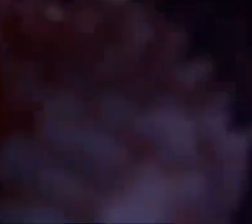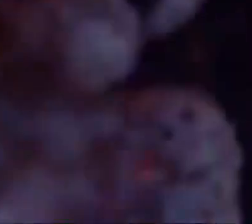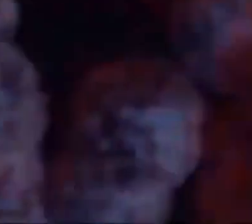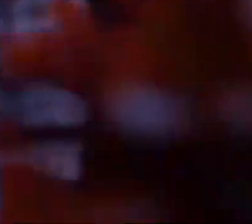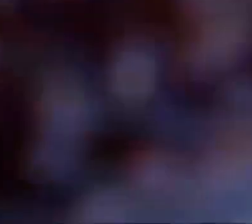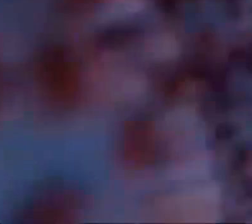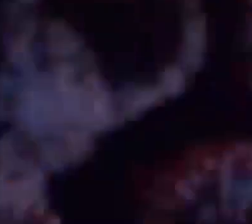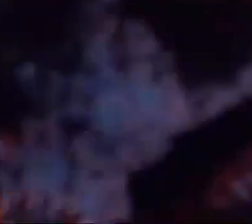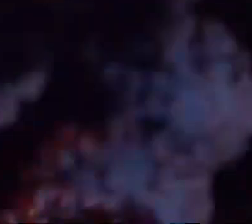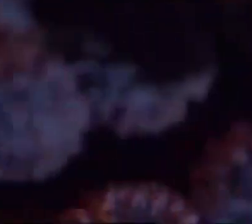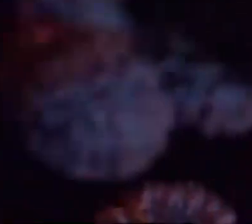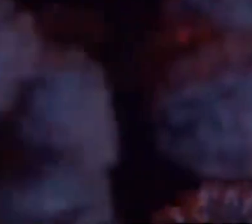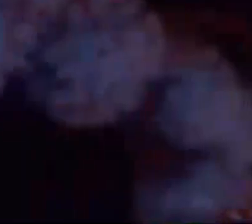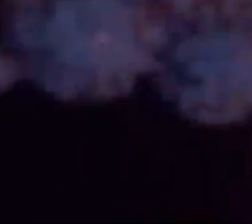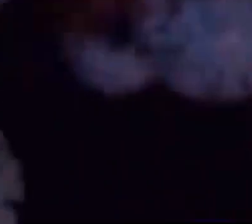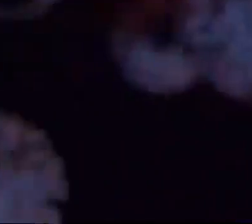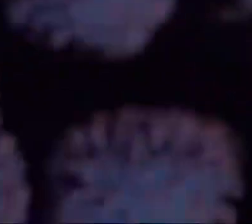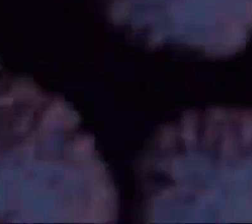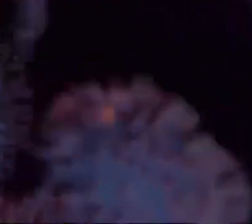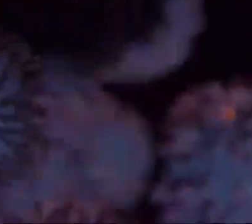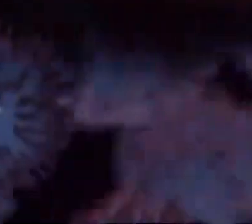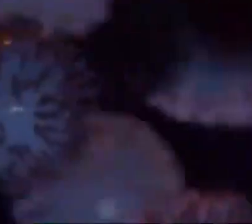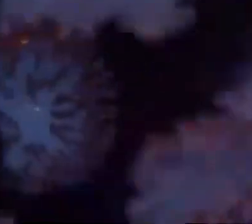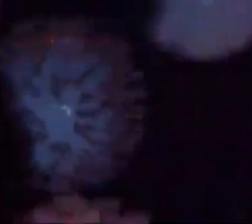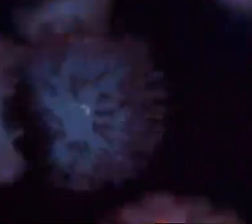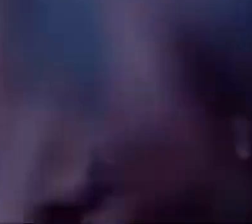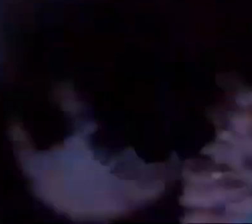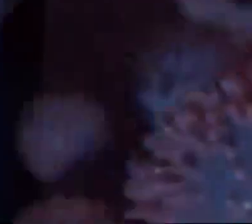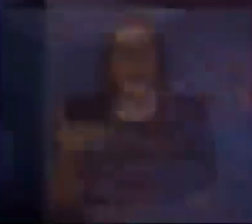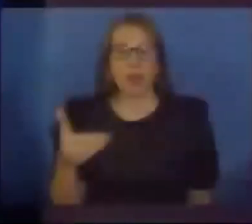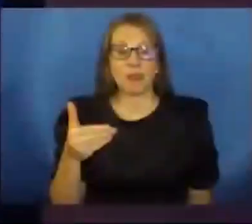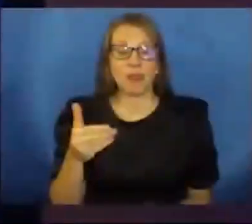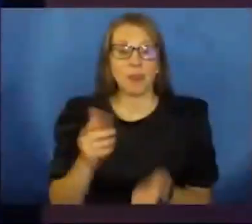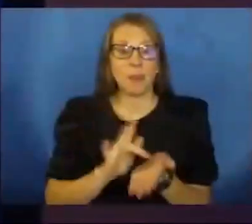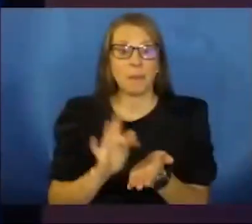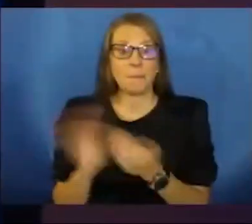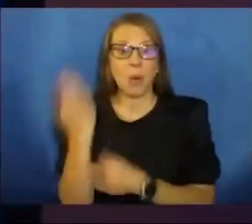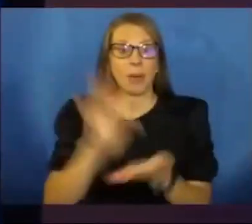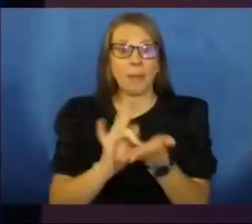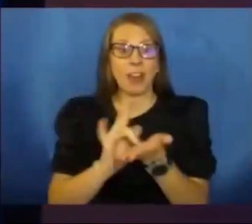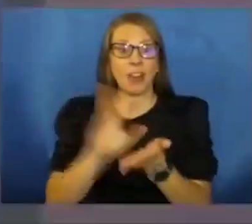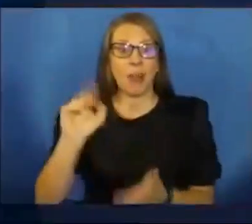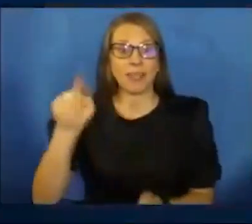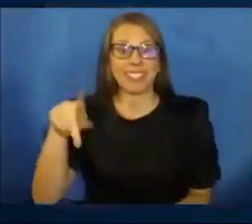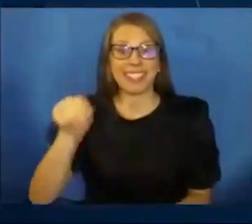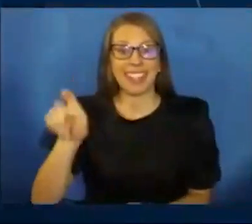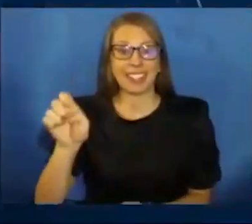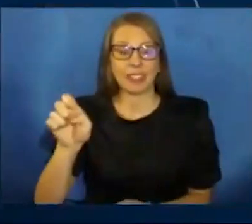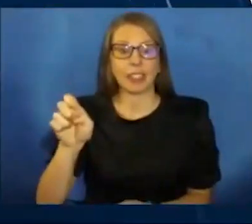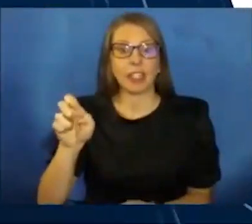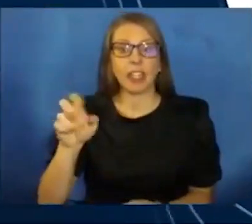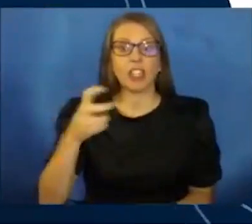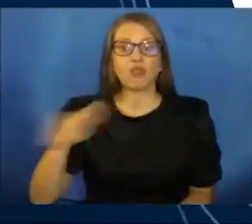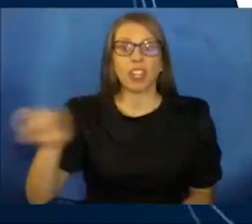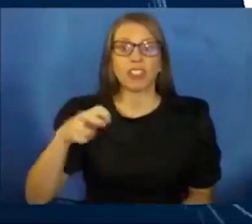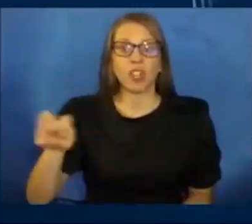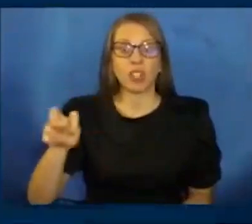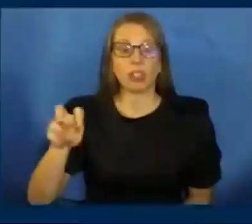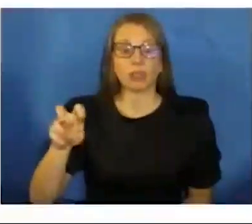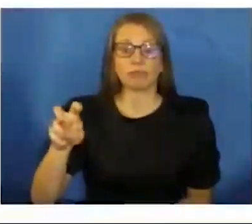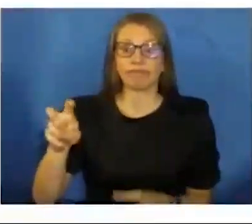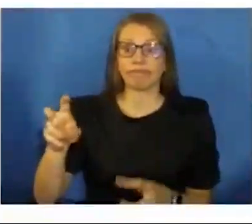Good morning. It is Friday, August 20th. Welcome to the Morning Medical Update. We are turning away transfers daily. That means there are people who need